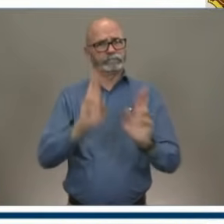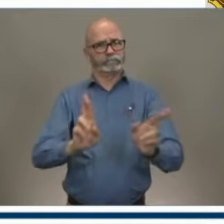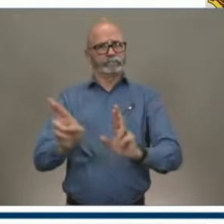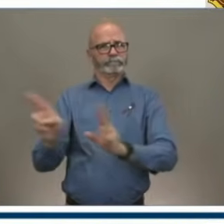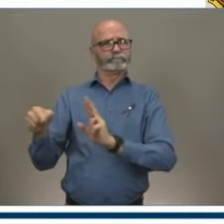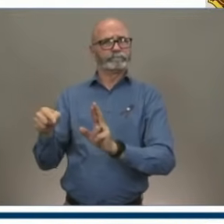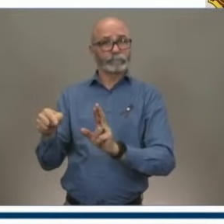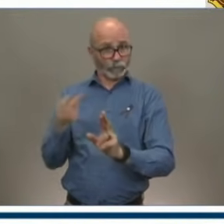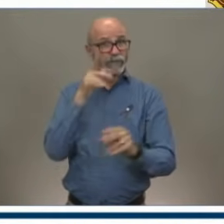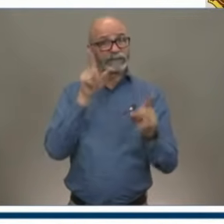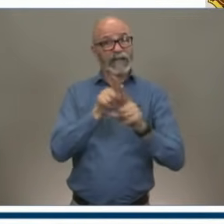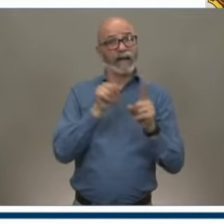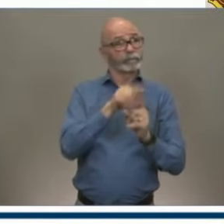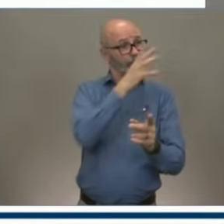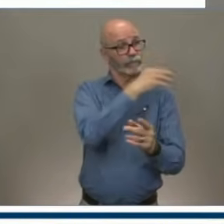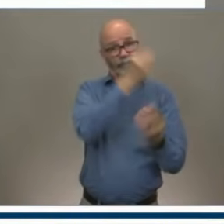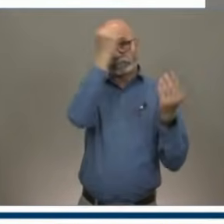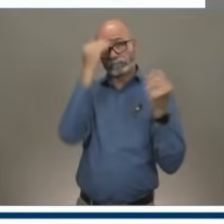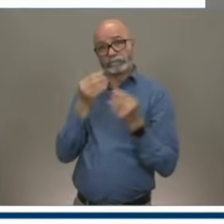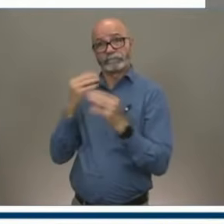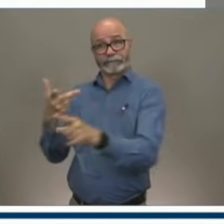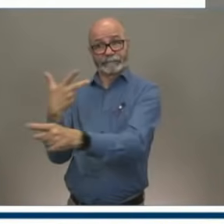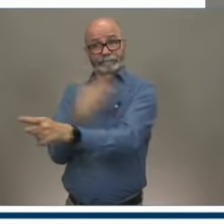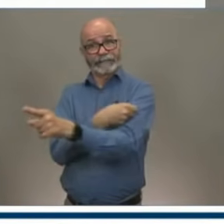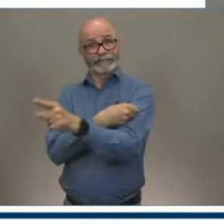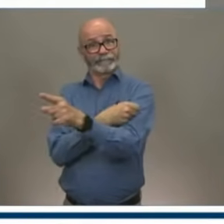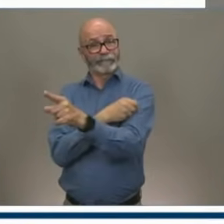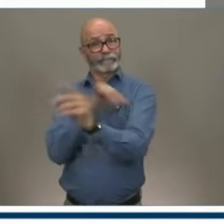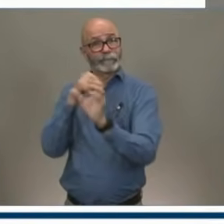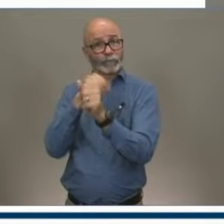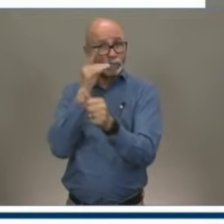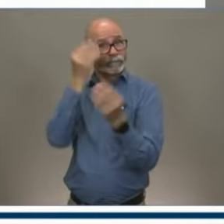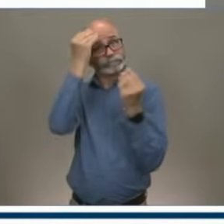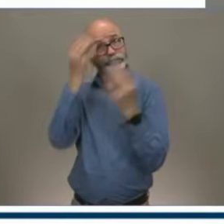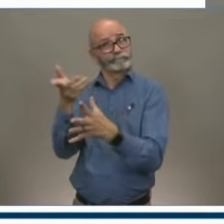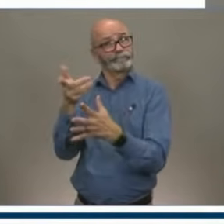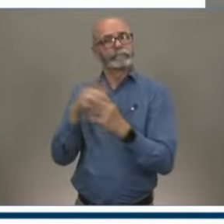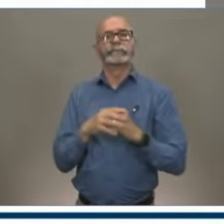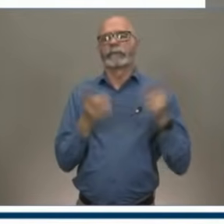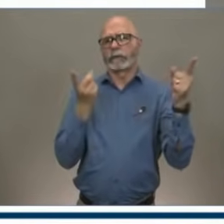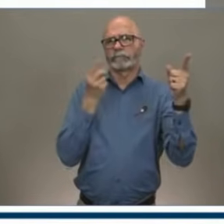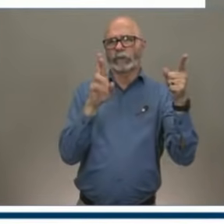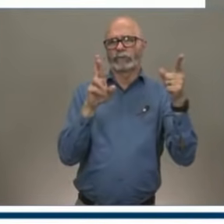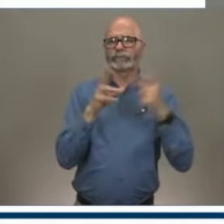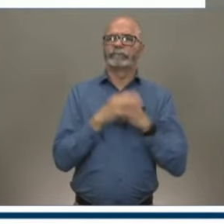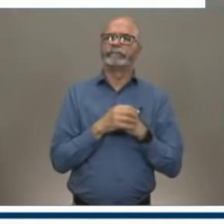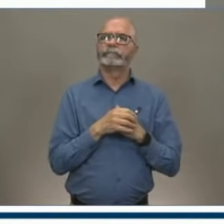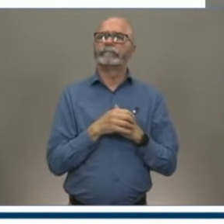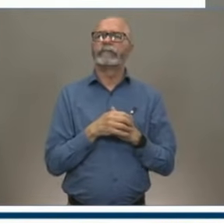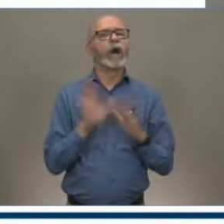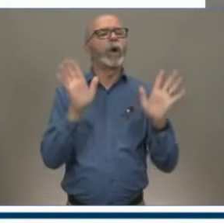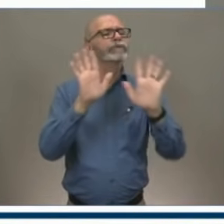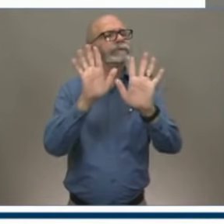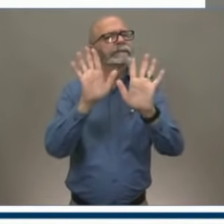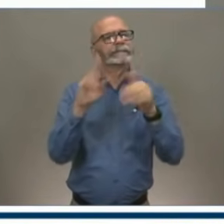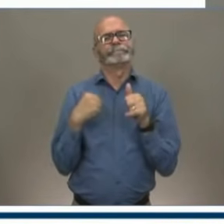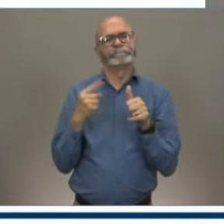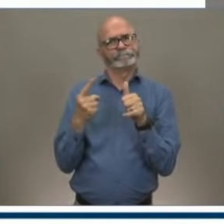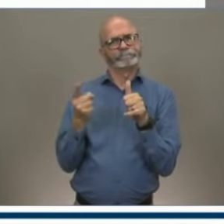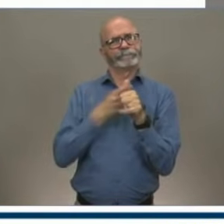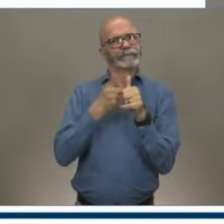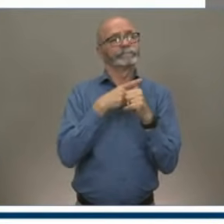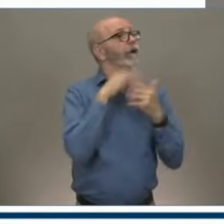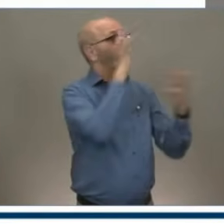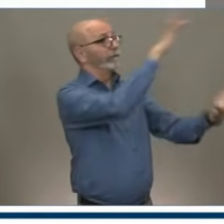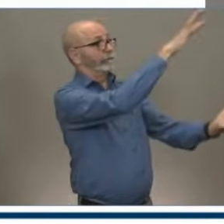Nova Scotia? So as I said earlier, our focus is right now on the first few weeks getting the initial allotments